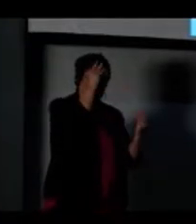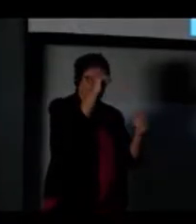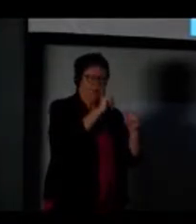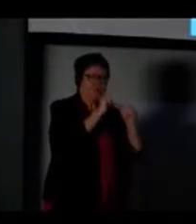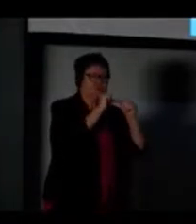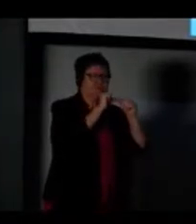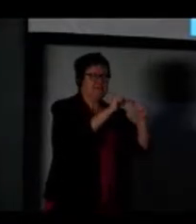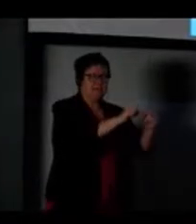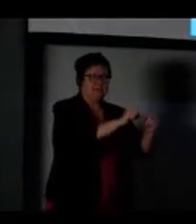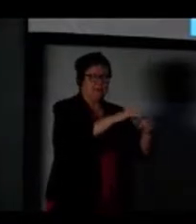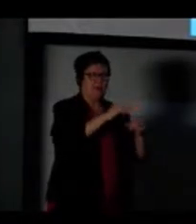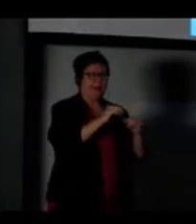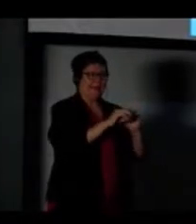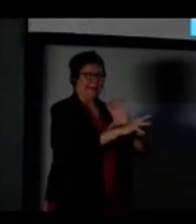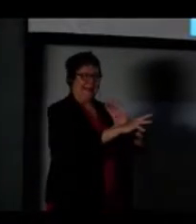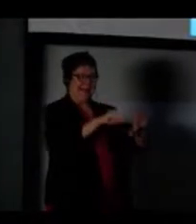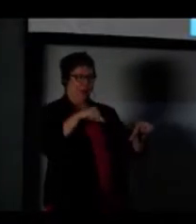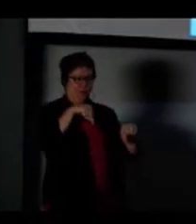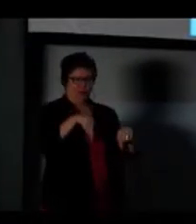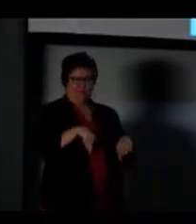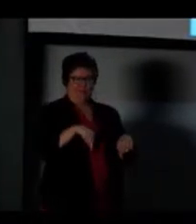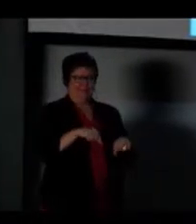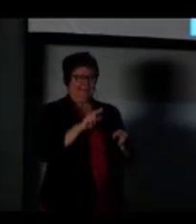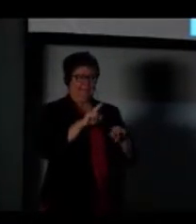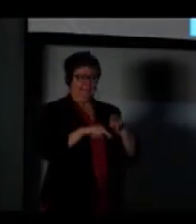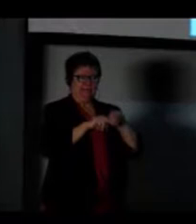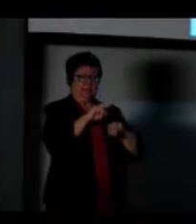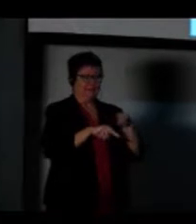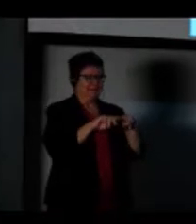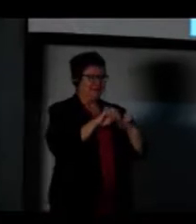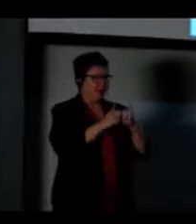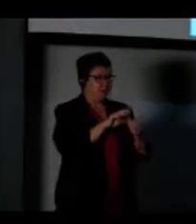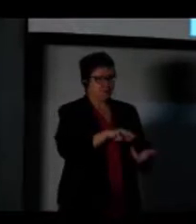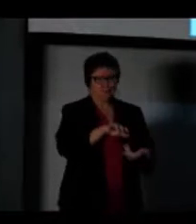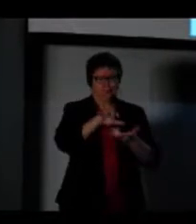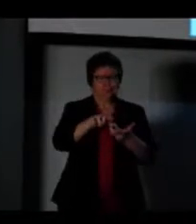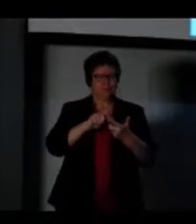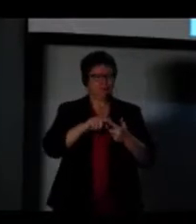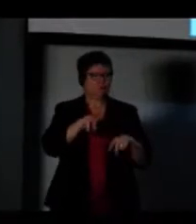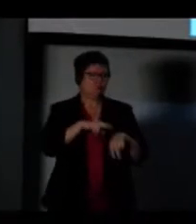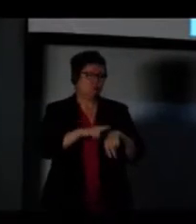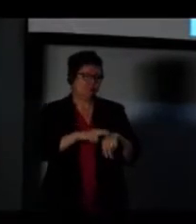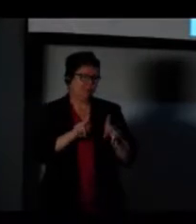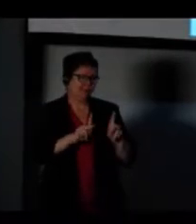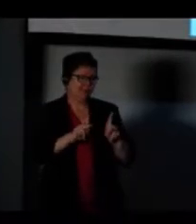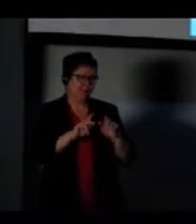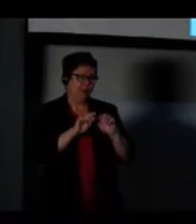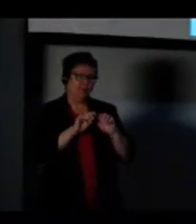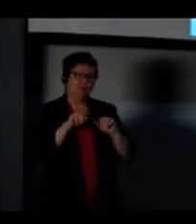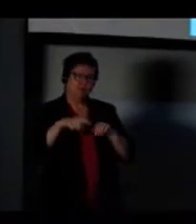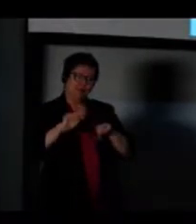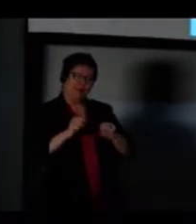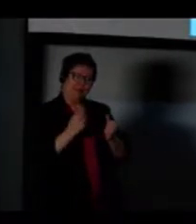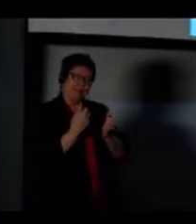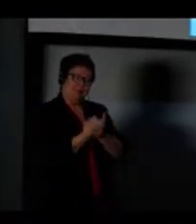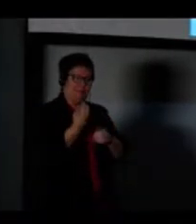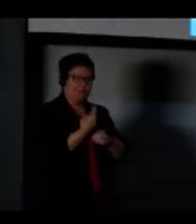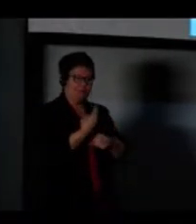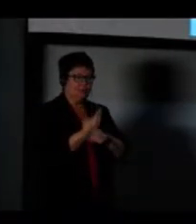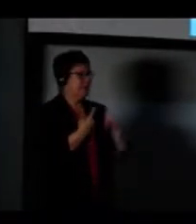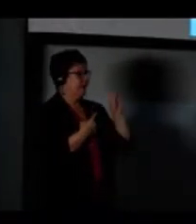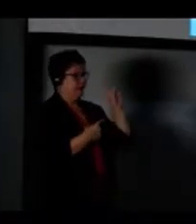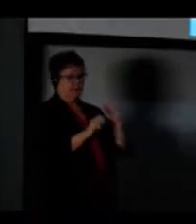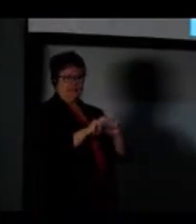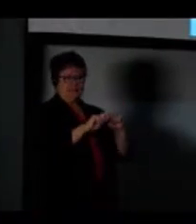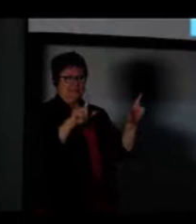walls, we have to get it into normal people's pockets in a way that they want to use it. Now, here's a slide we often use when we're talking